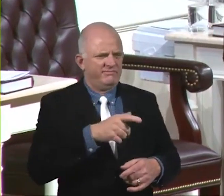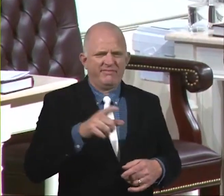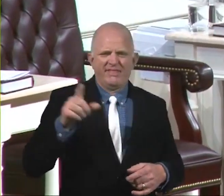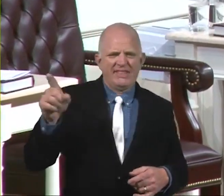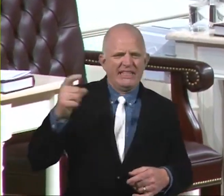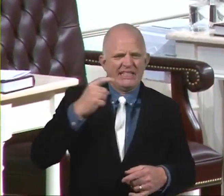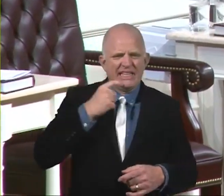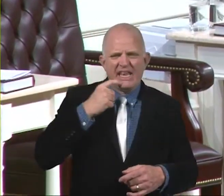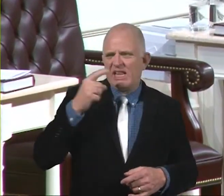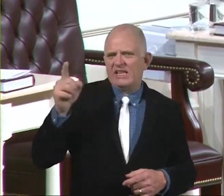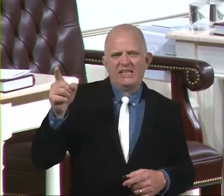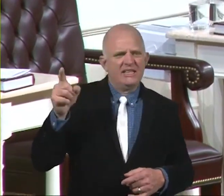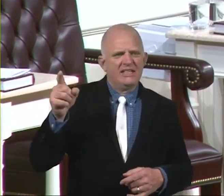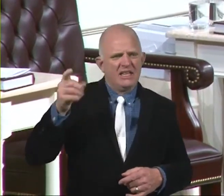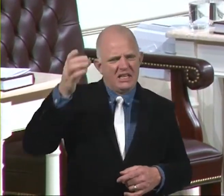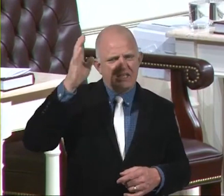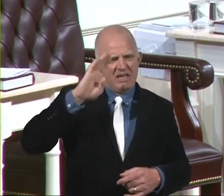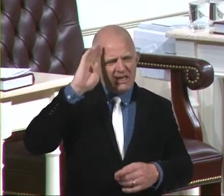was.